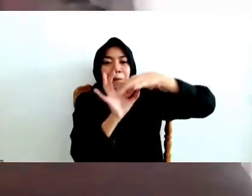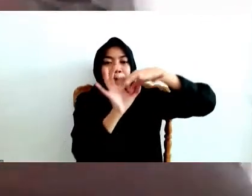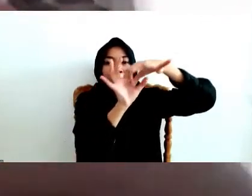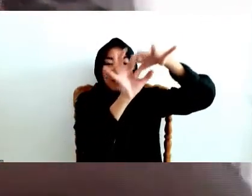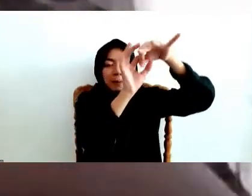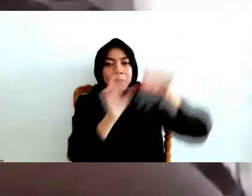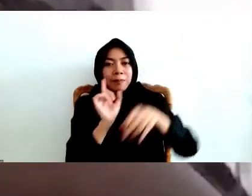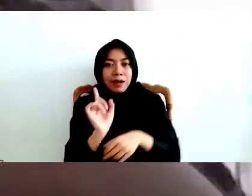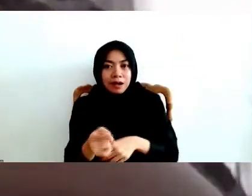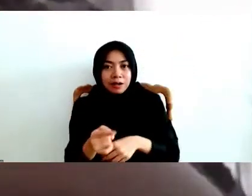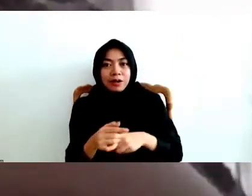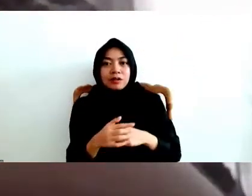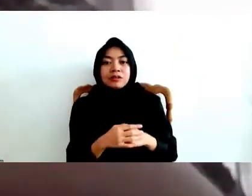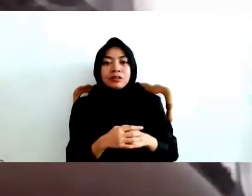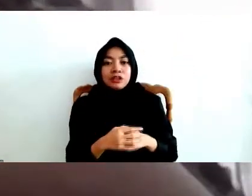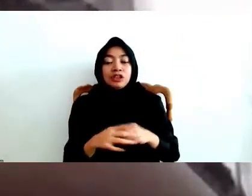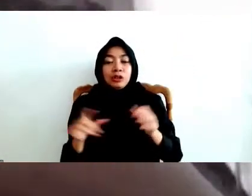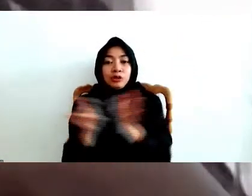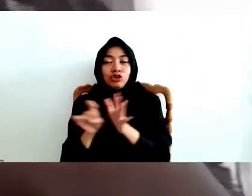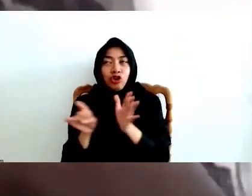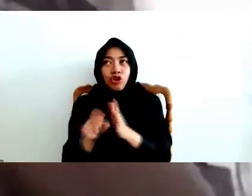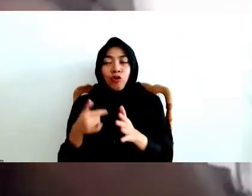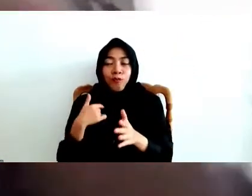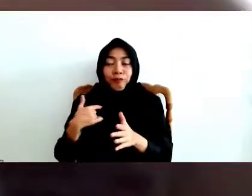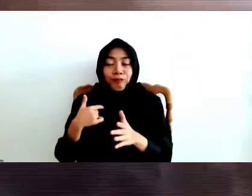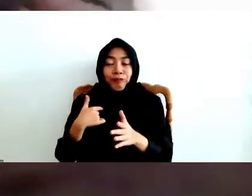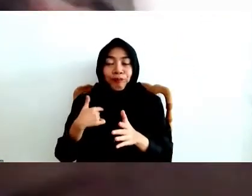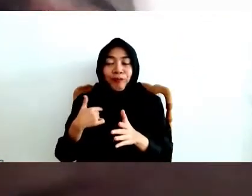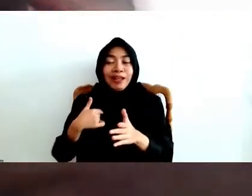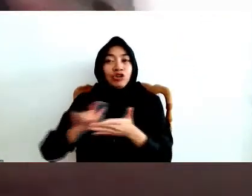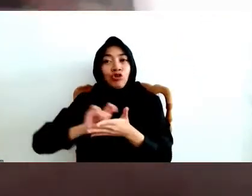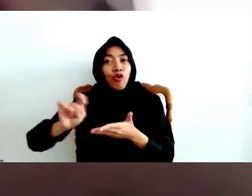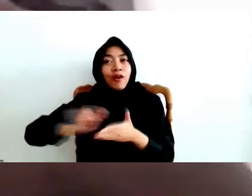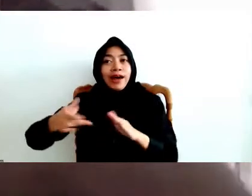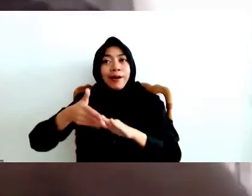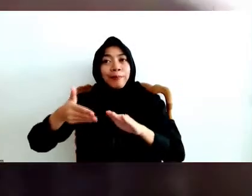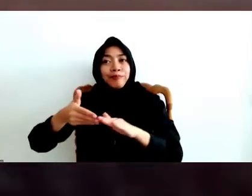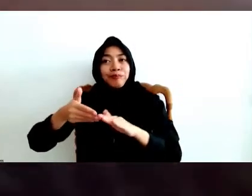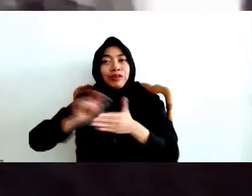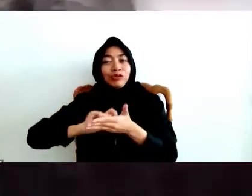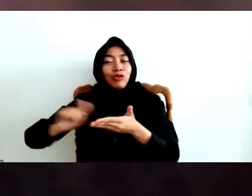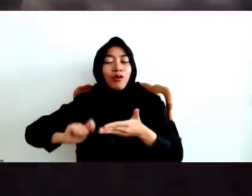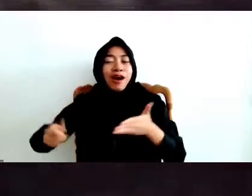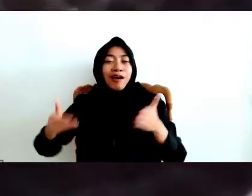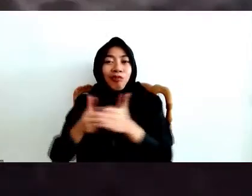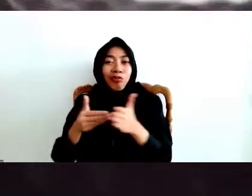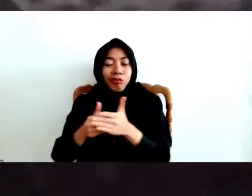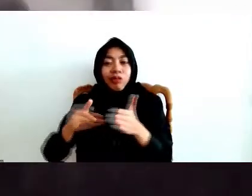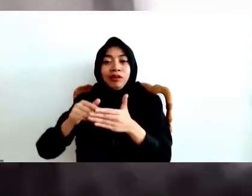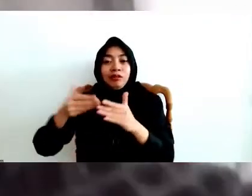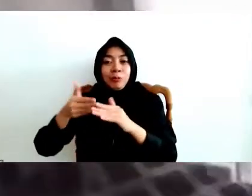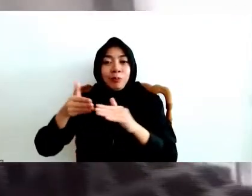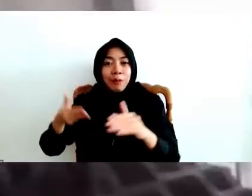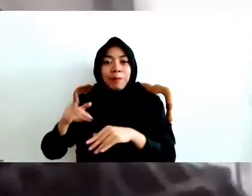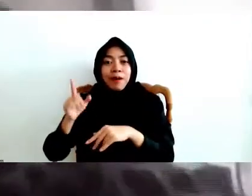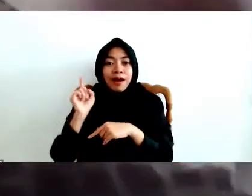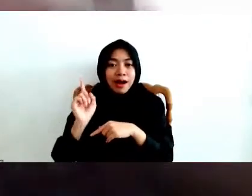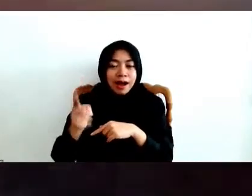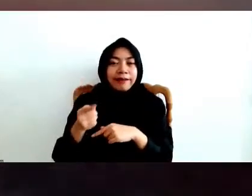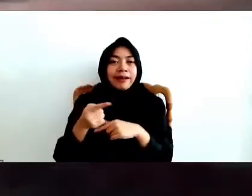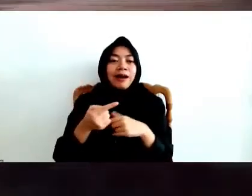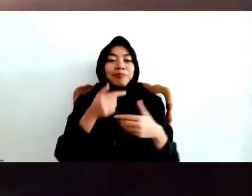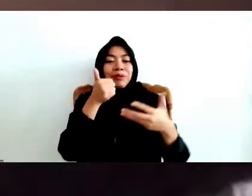if I am deprived in school attendance, I would also know whether I'm deprived in all other 9